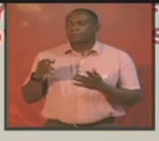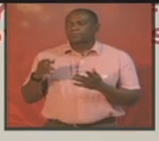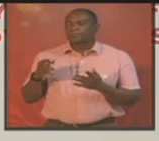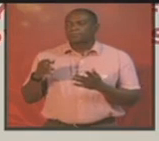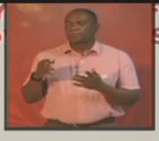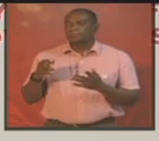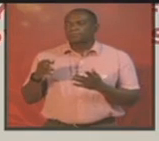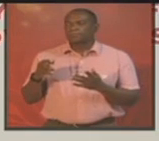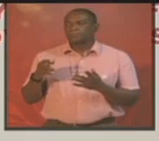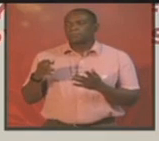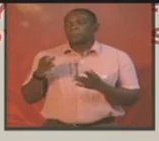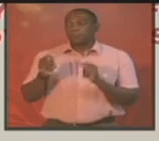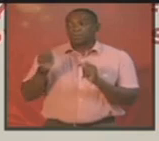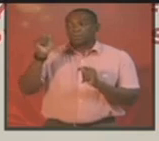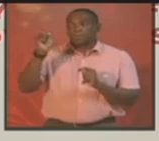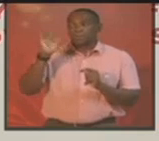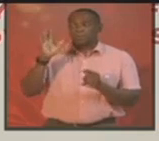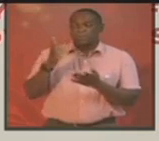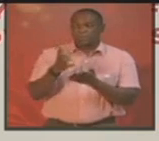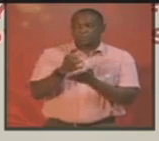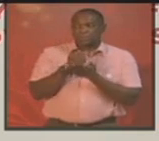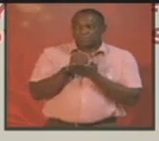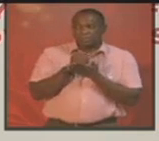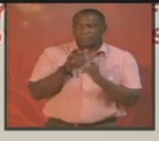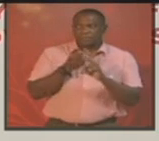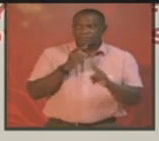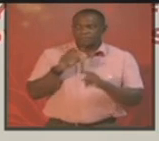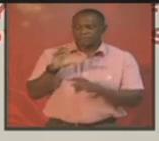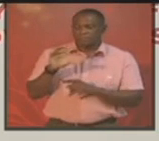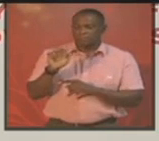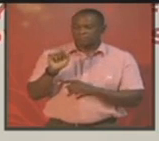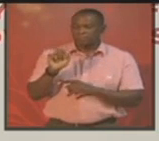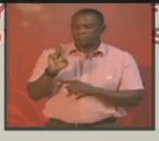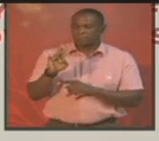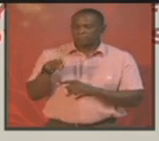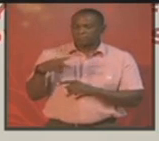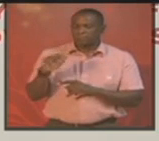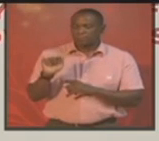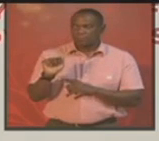will be receiving from CARPHA US